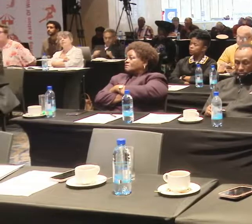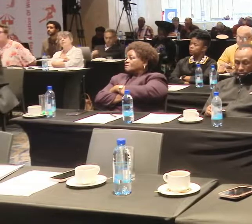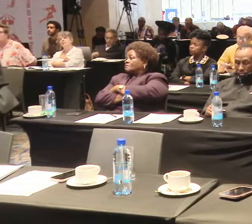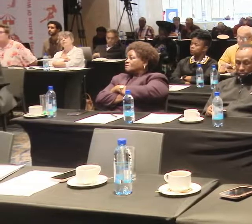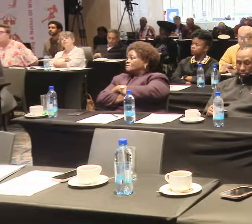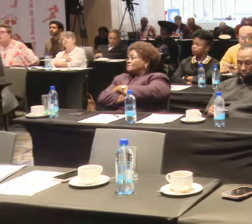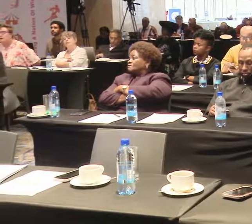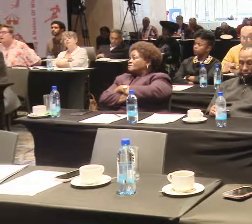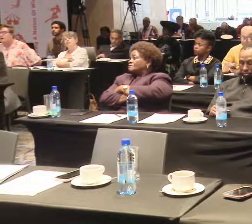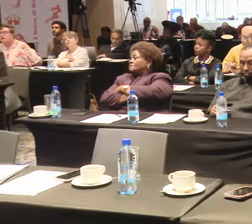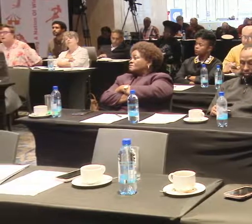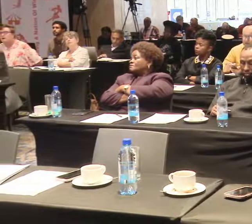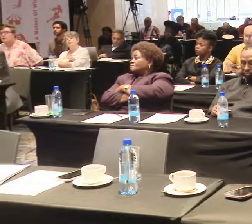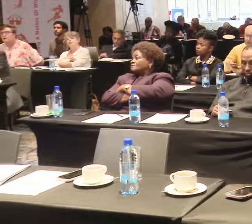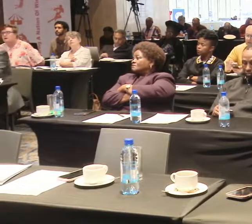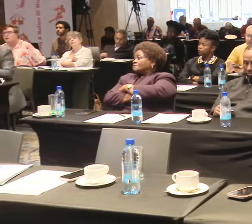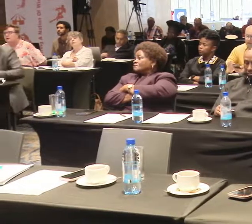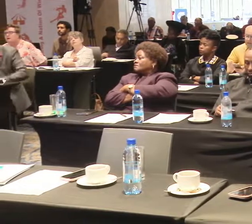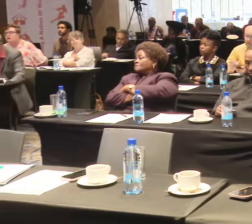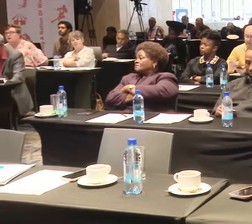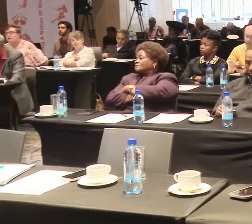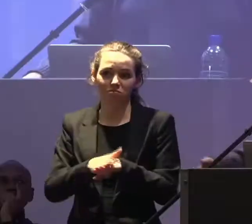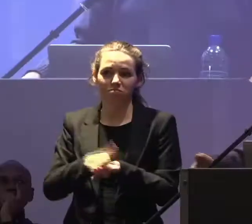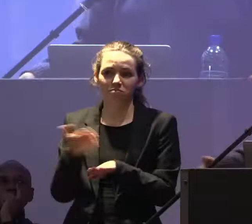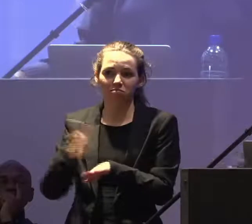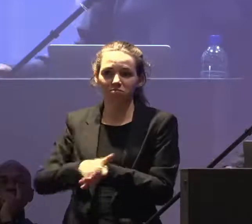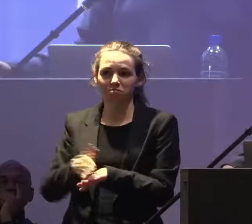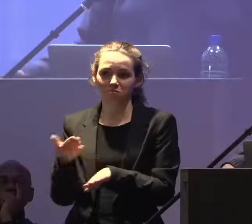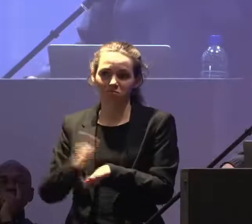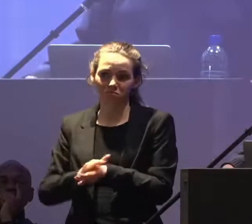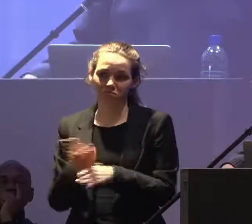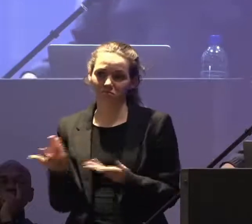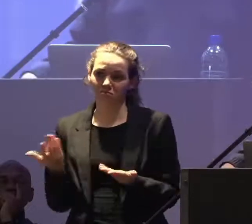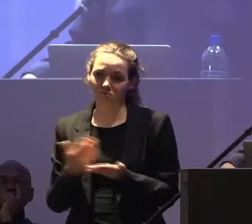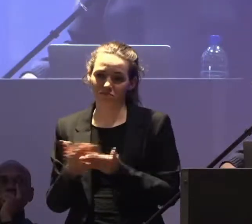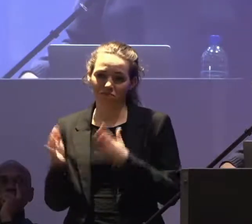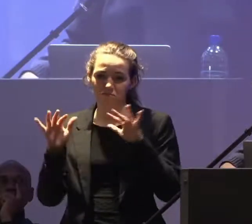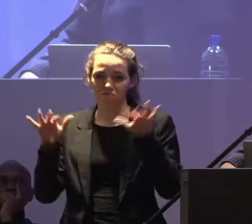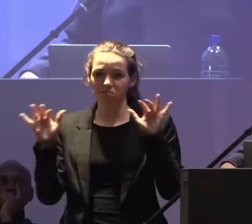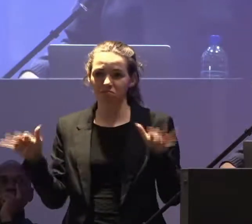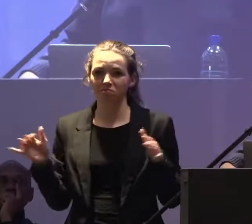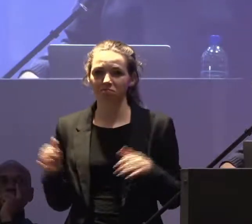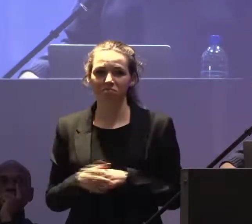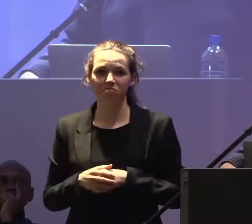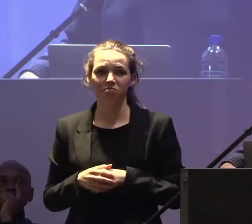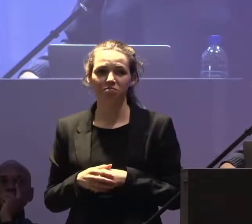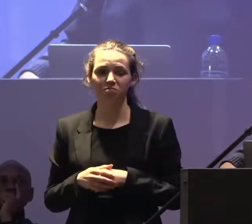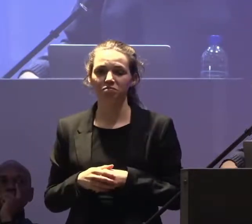And that's why some of them died and some of them were arrested.